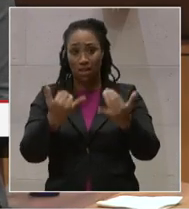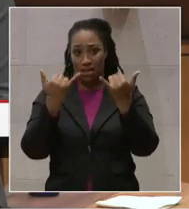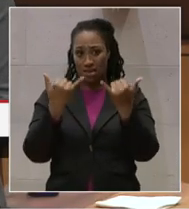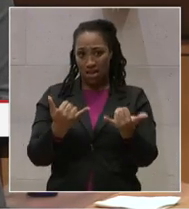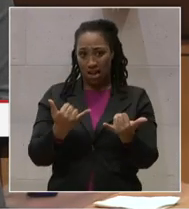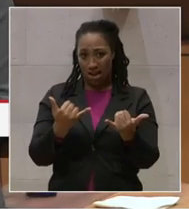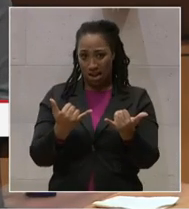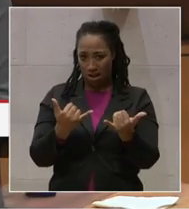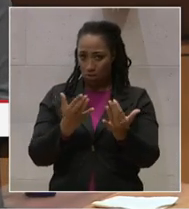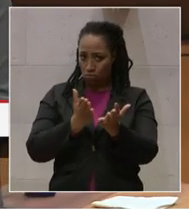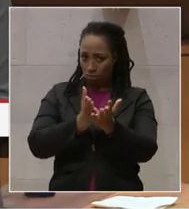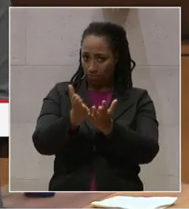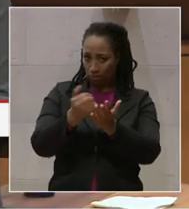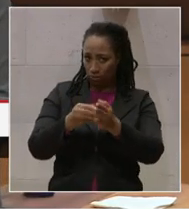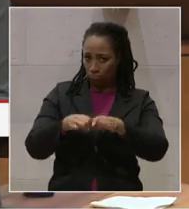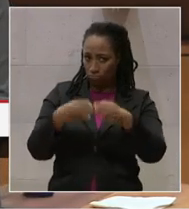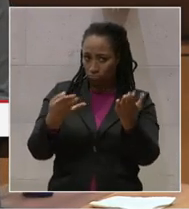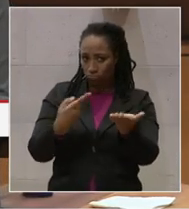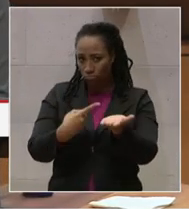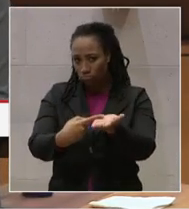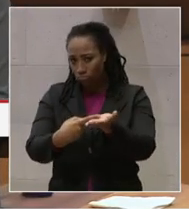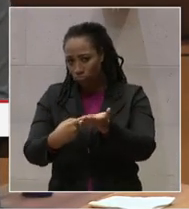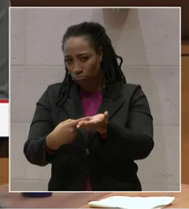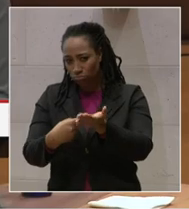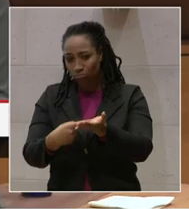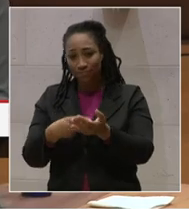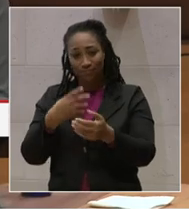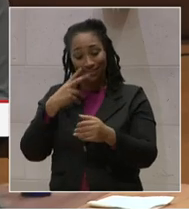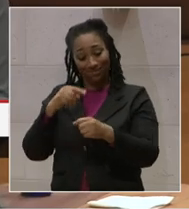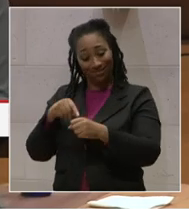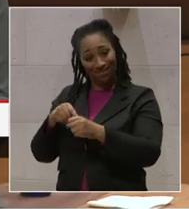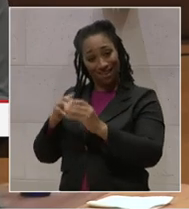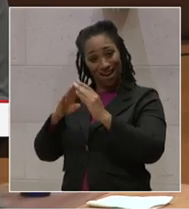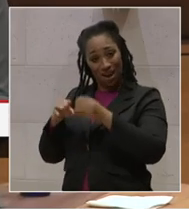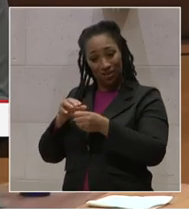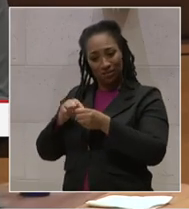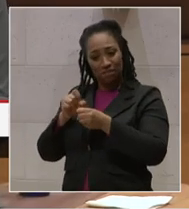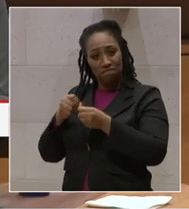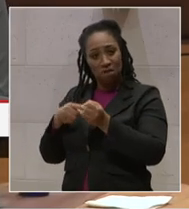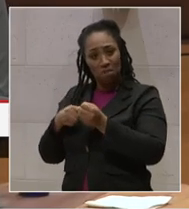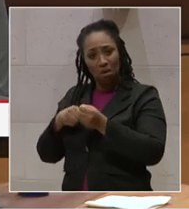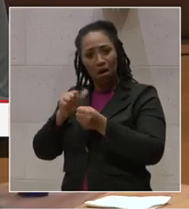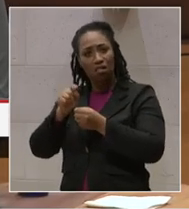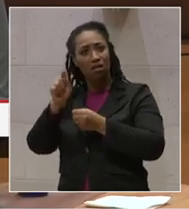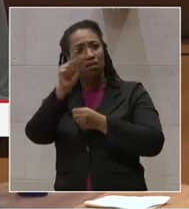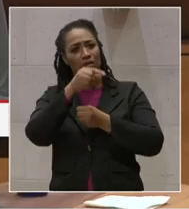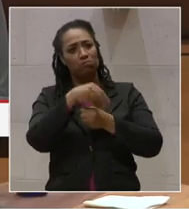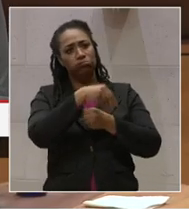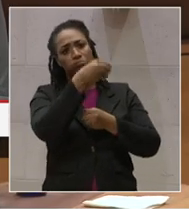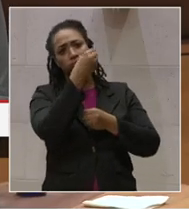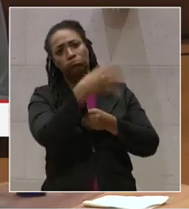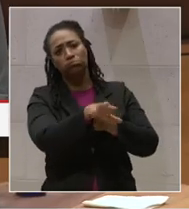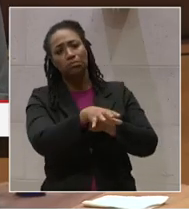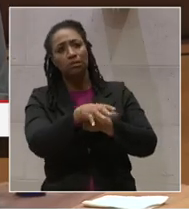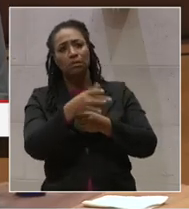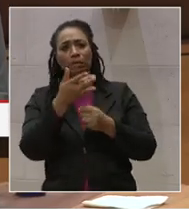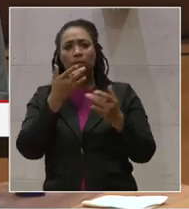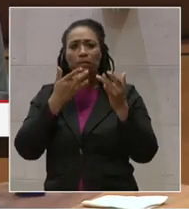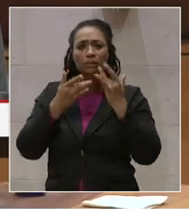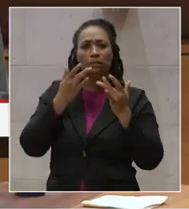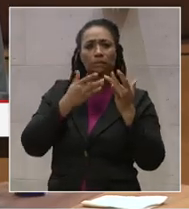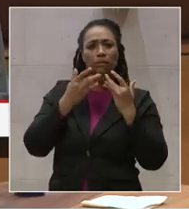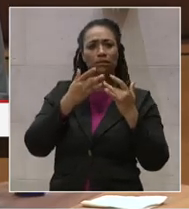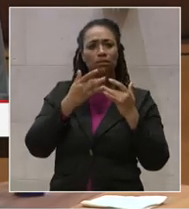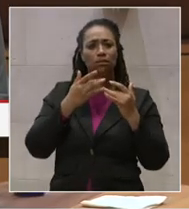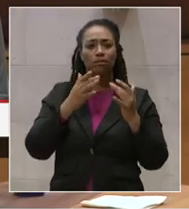And so this is the first in the nation, I believe, where we have set subsector or sub-area goals. And I